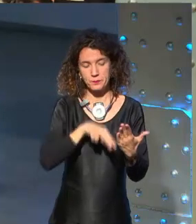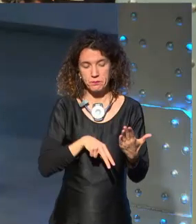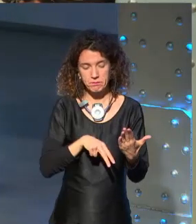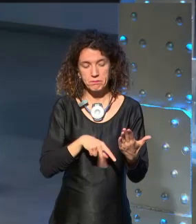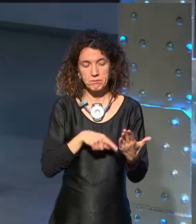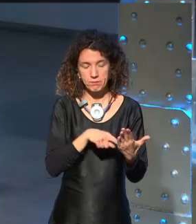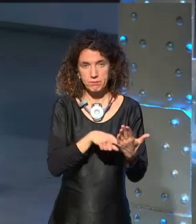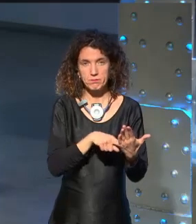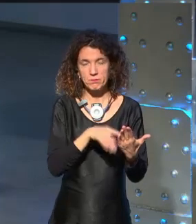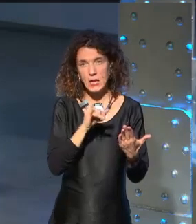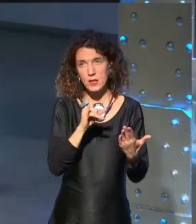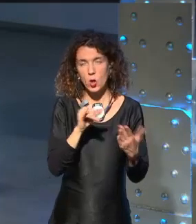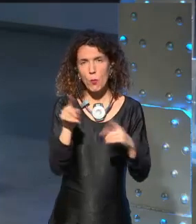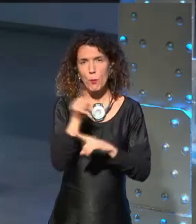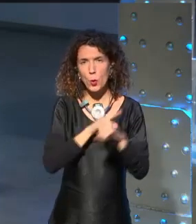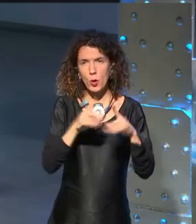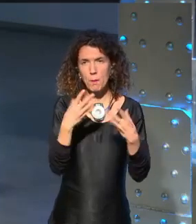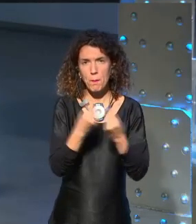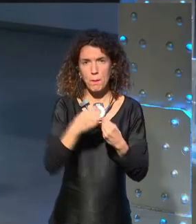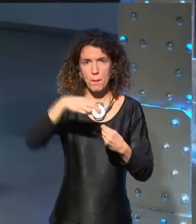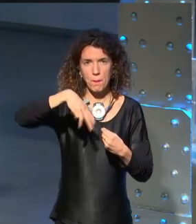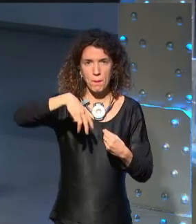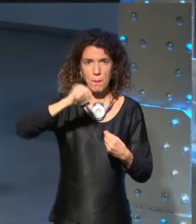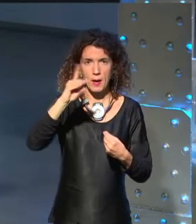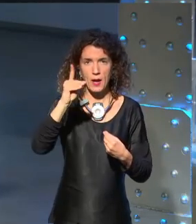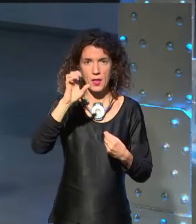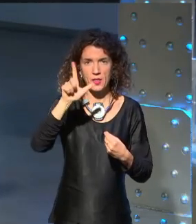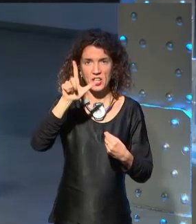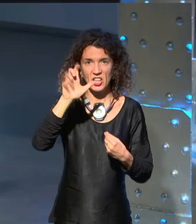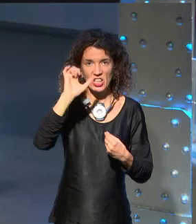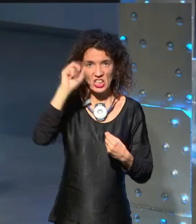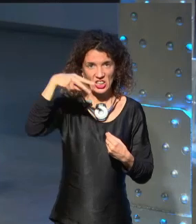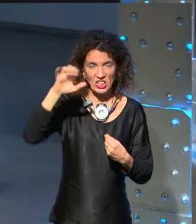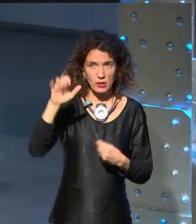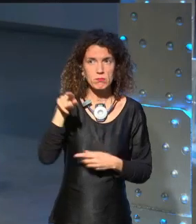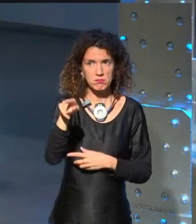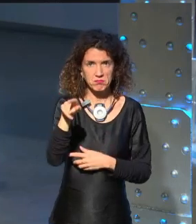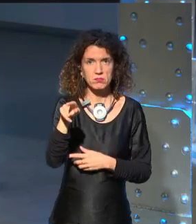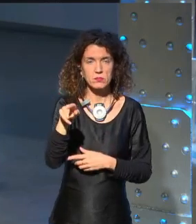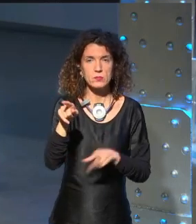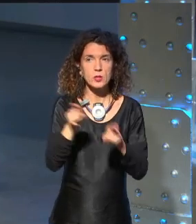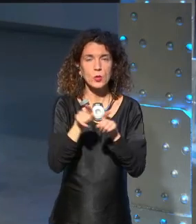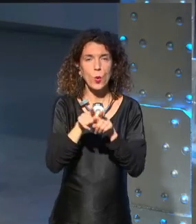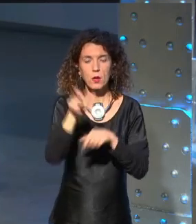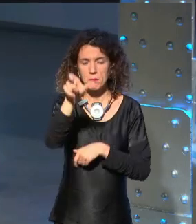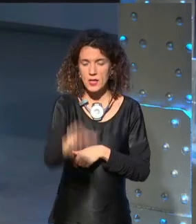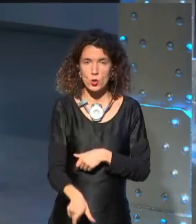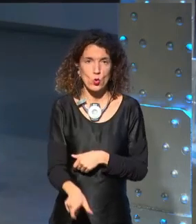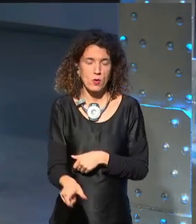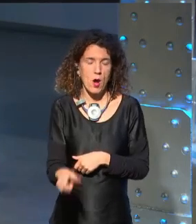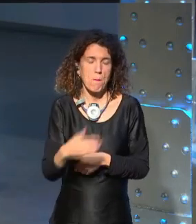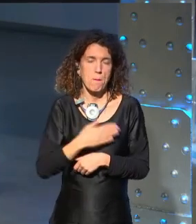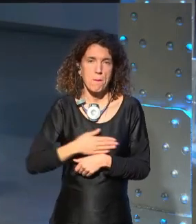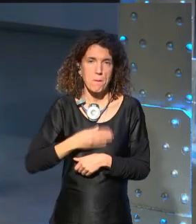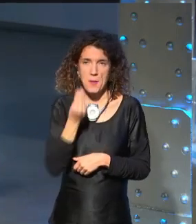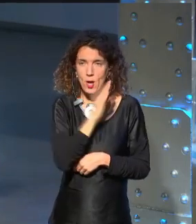with Madeline. She thinks, Madeline is not necessarily the most pleasant person in the world. She thinks, that Madeline